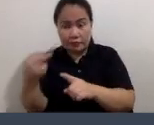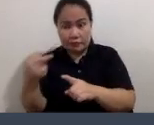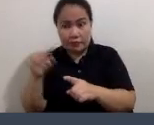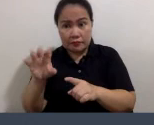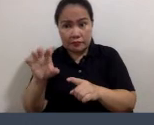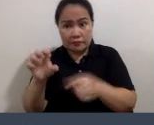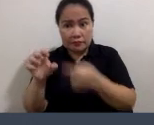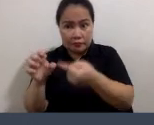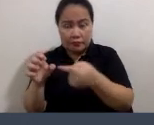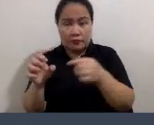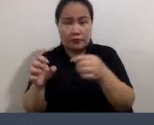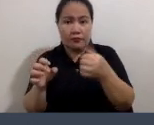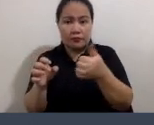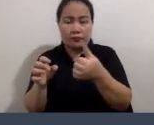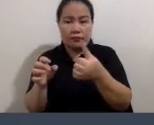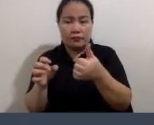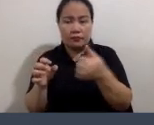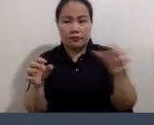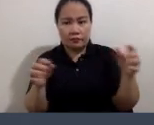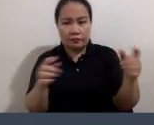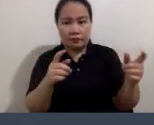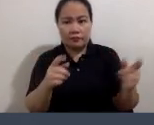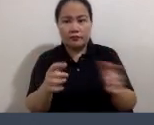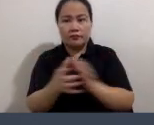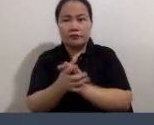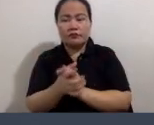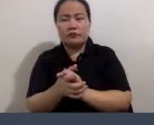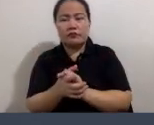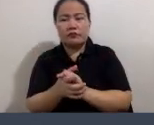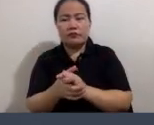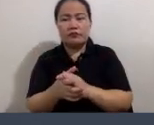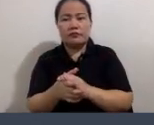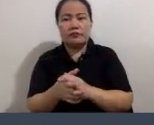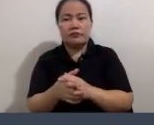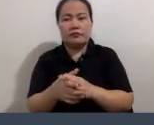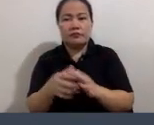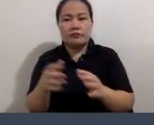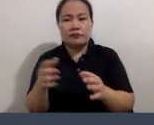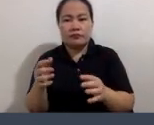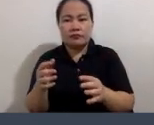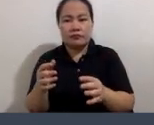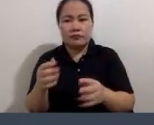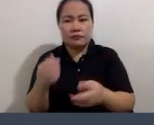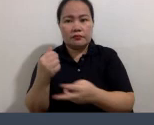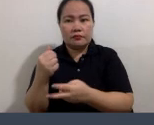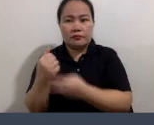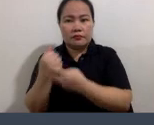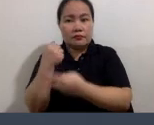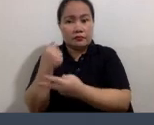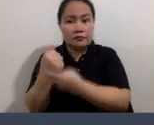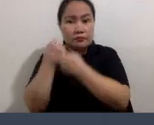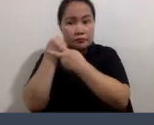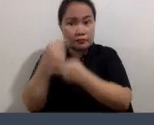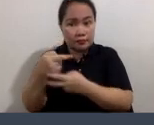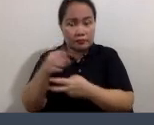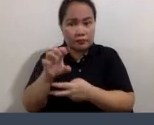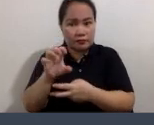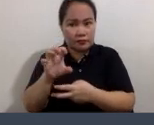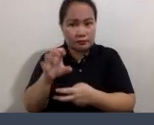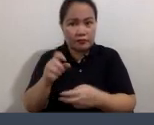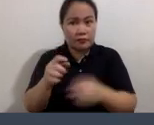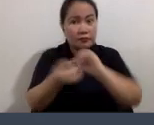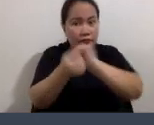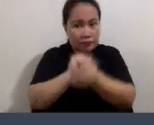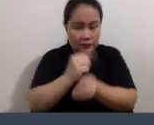negative 15 minus your answer, which is 10. So, we will have keep, change, keep